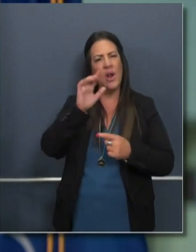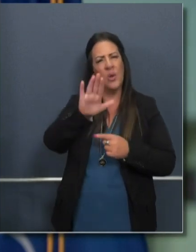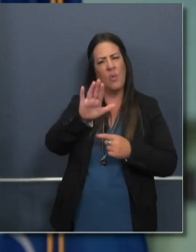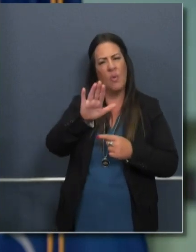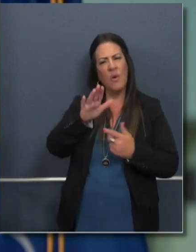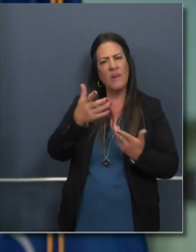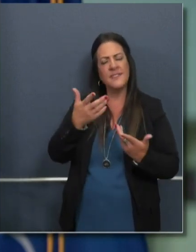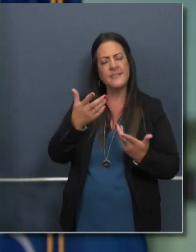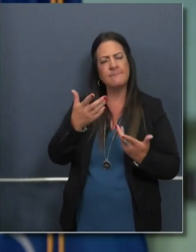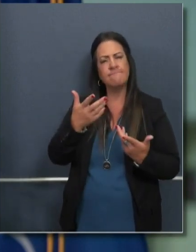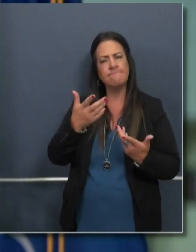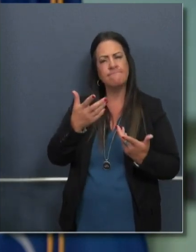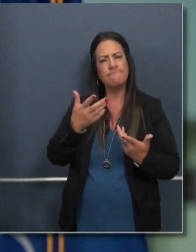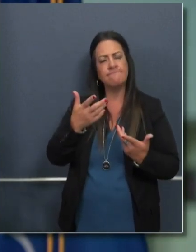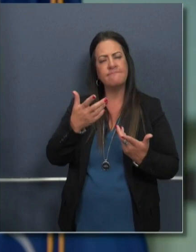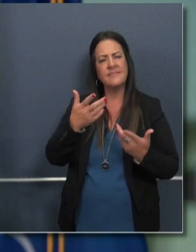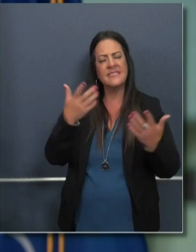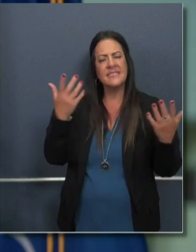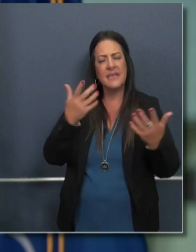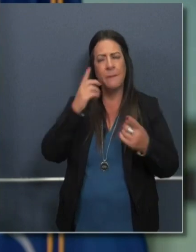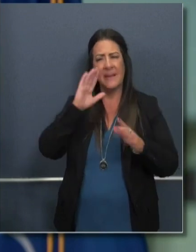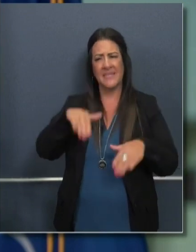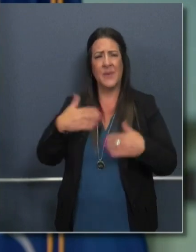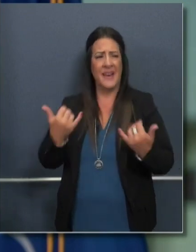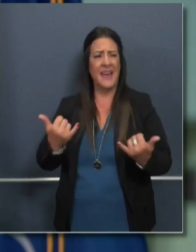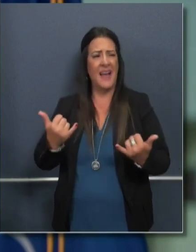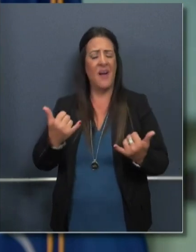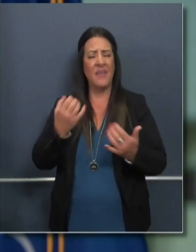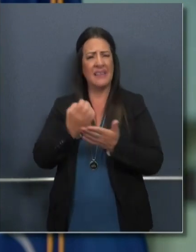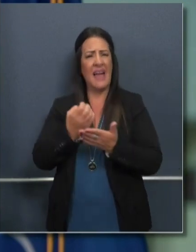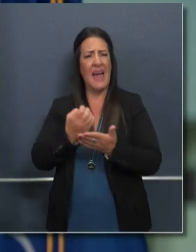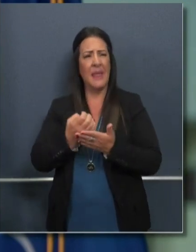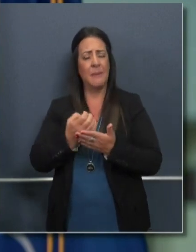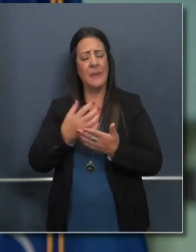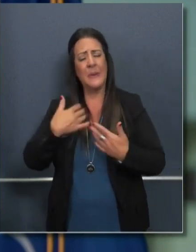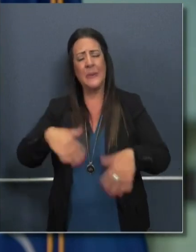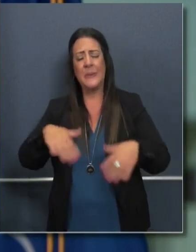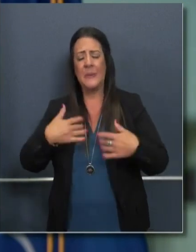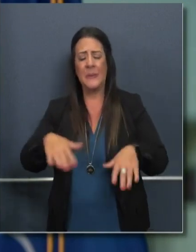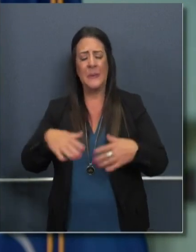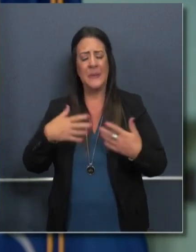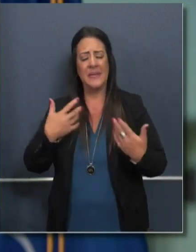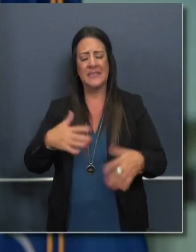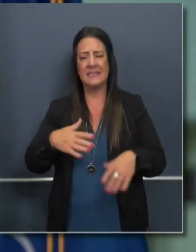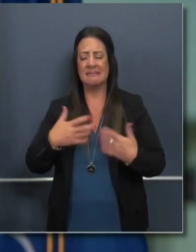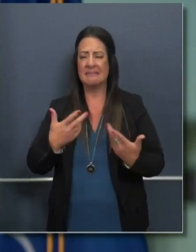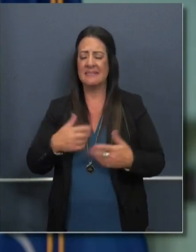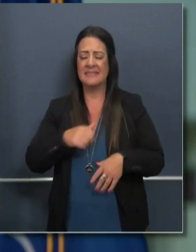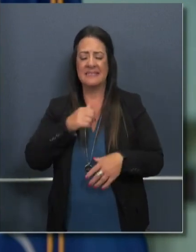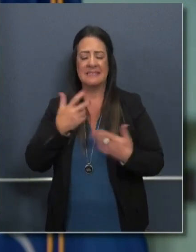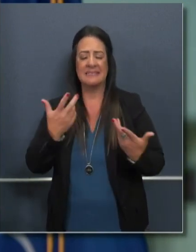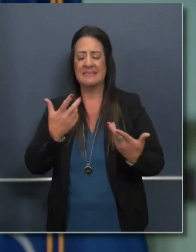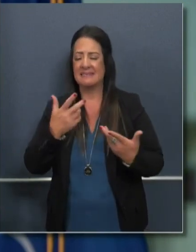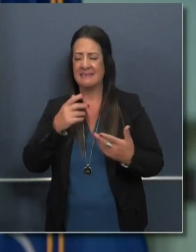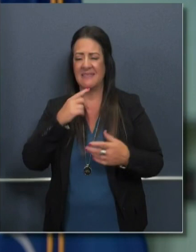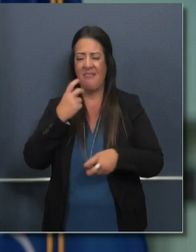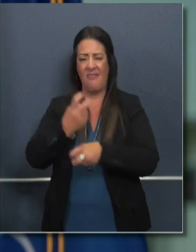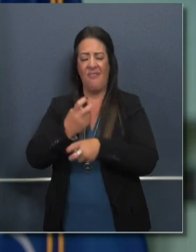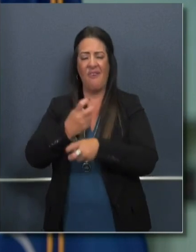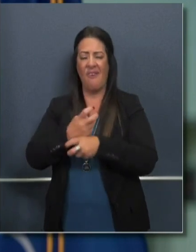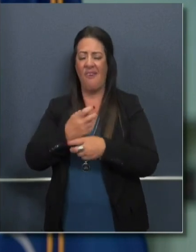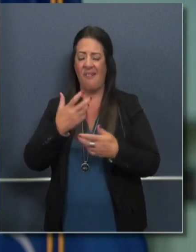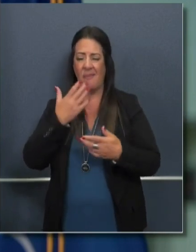the fragile nature of the economy right now, if you think why you think this is the right time to require these job